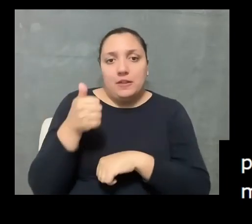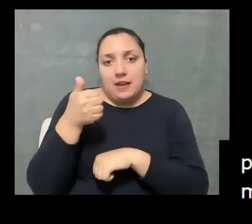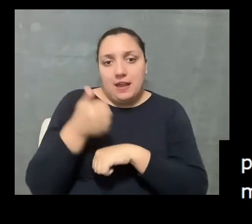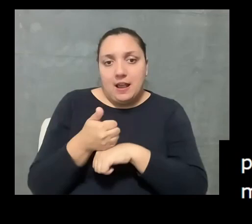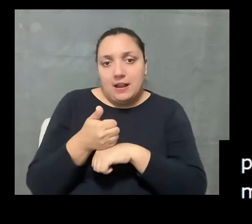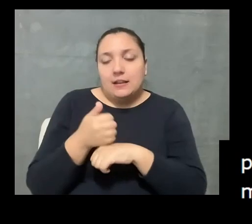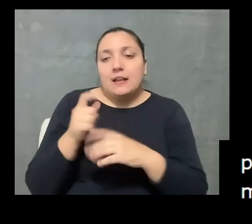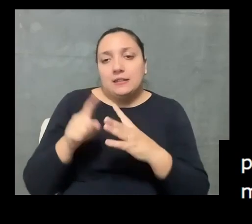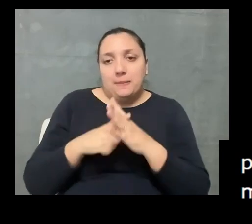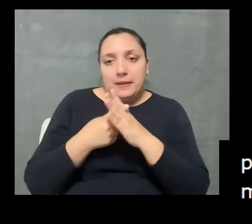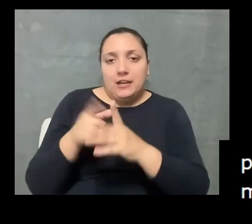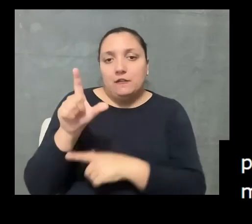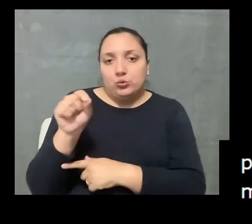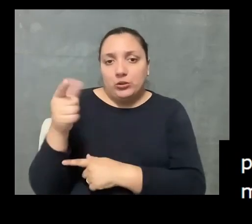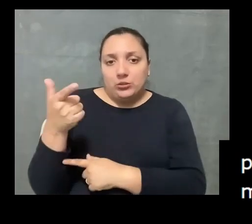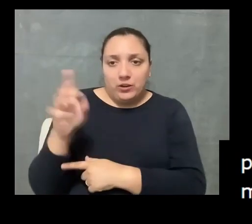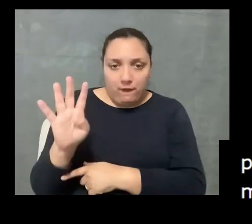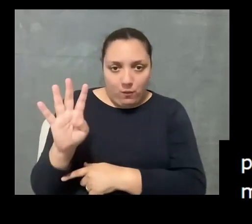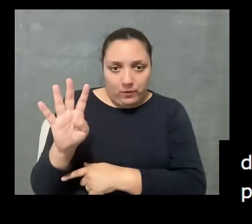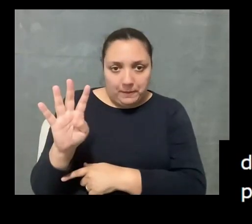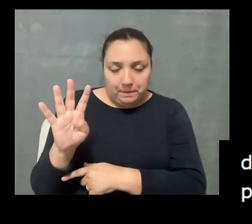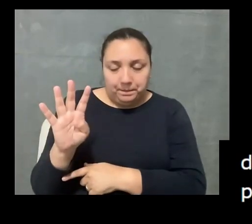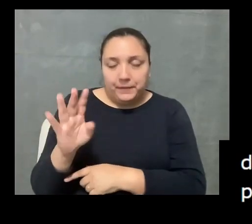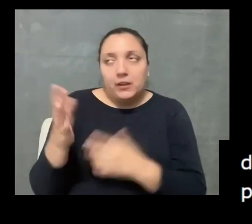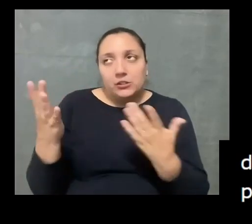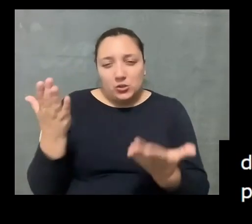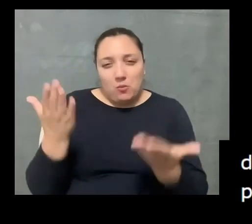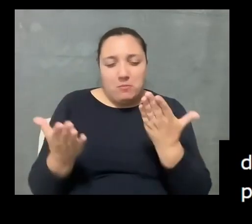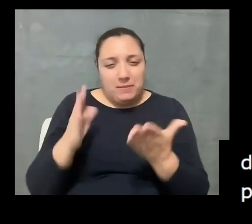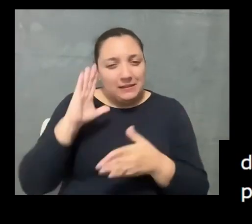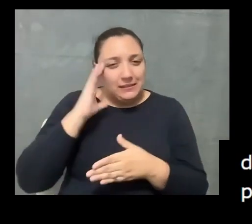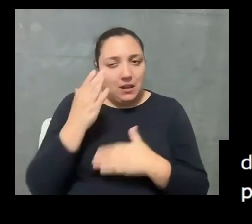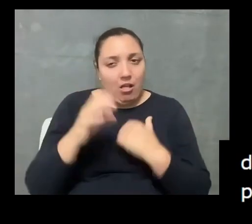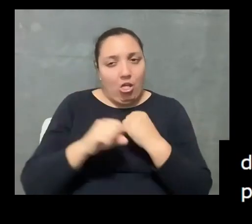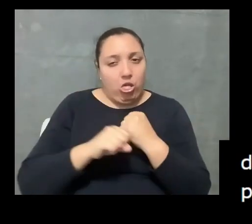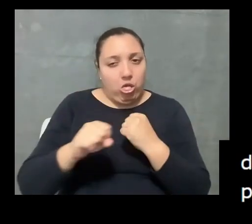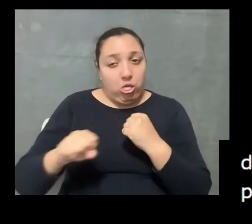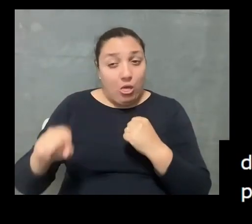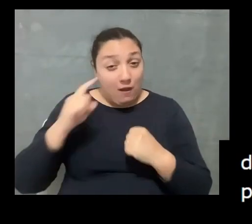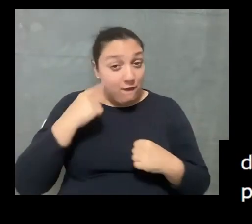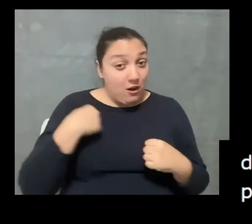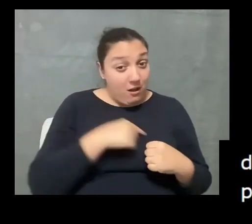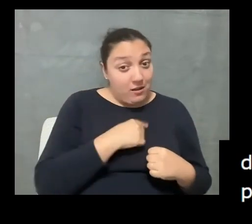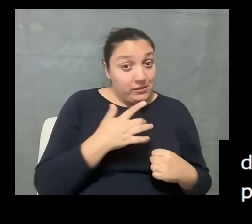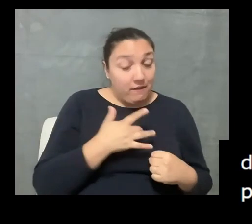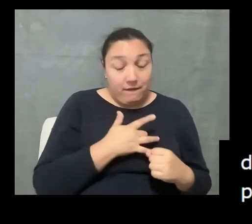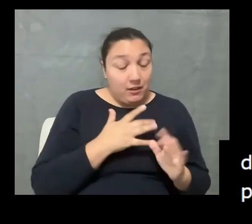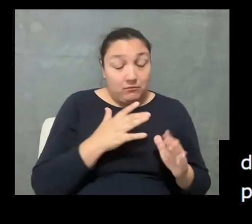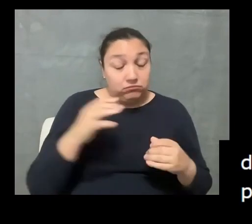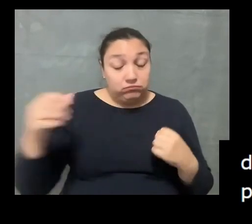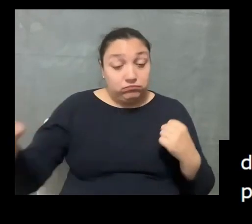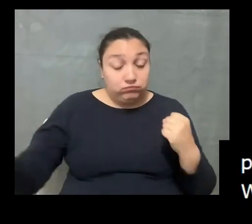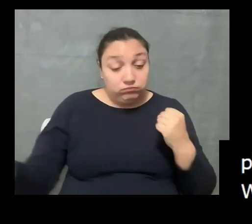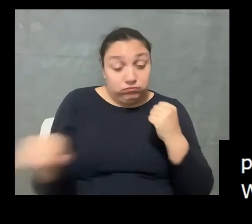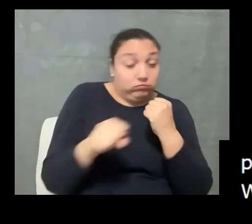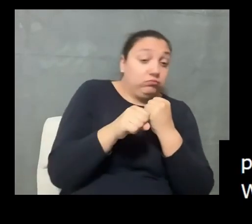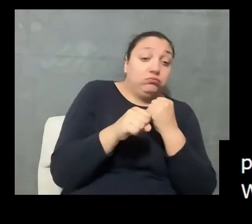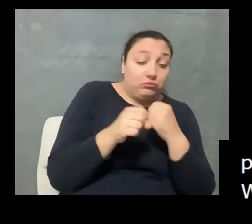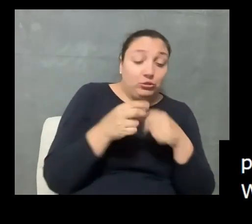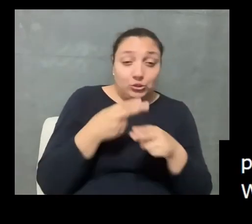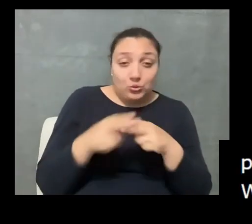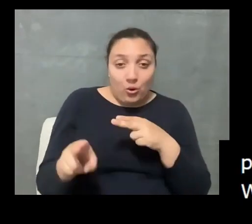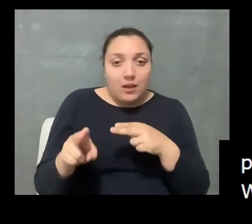2024. So it's it might seem long for you. It seems extremely short to me. But we don't actually have the